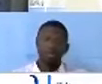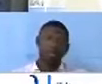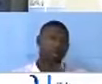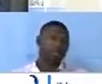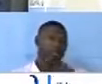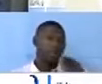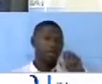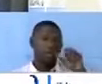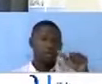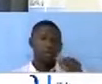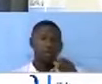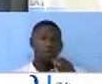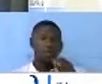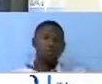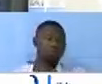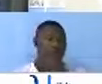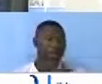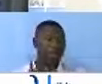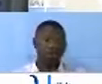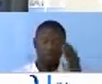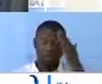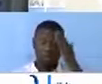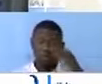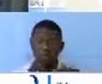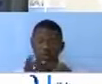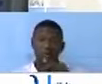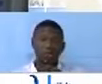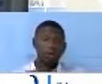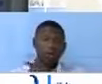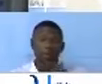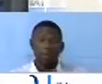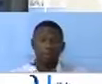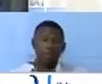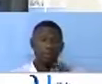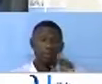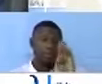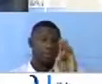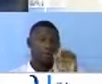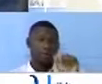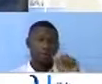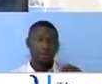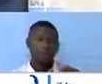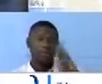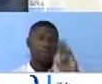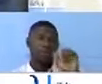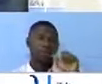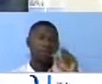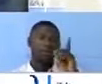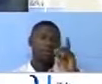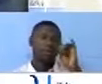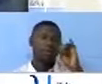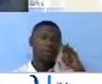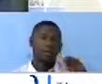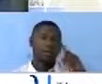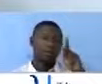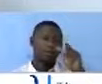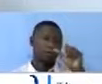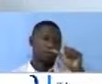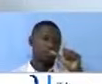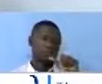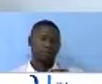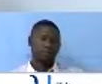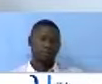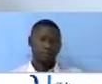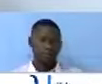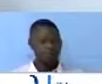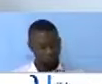know Bamba Dinka. You day, Mr. Barry. You are the Gilbeni director NIA Bo Hamne Hamut Bamba Dinka for